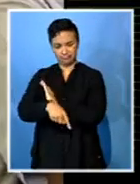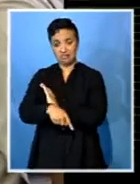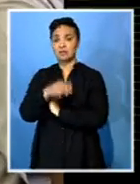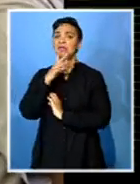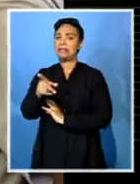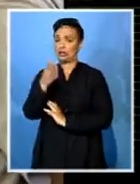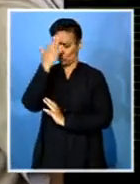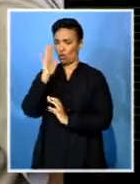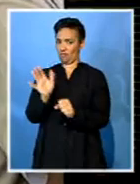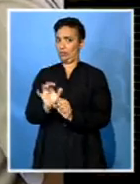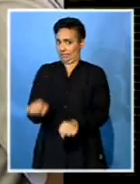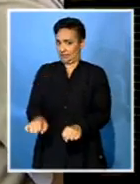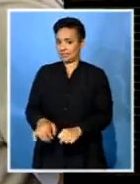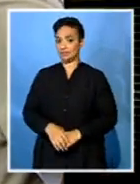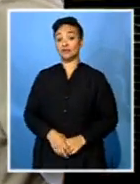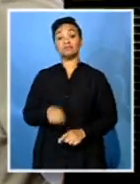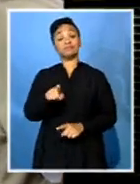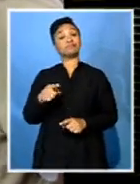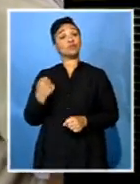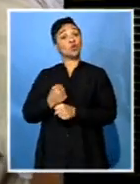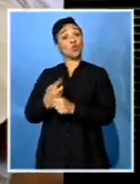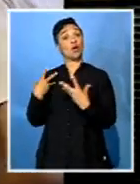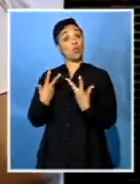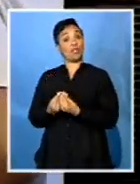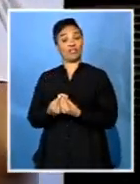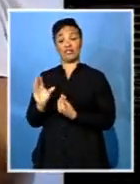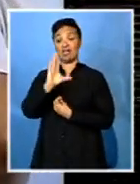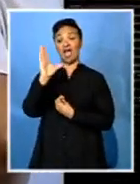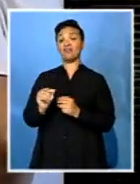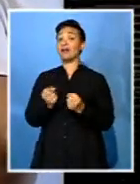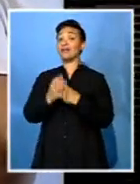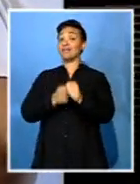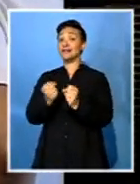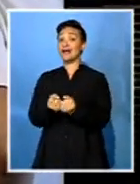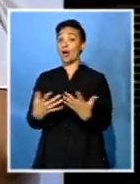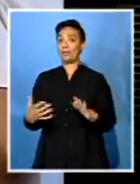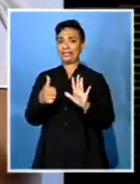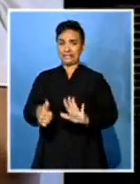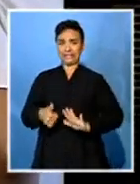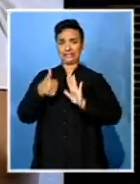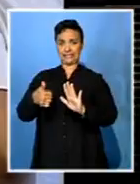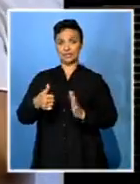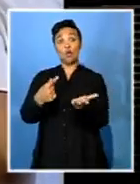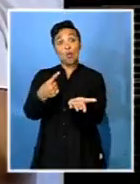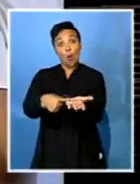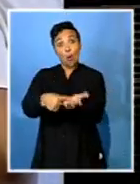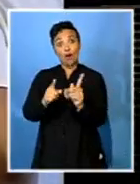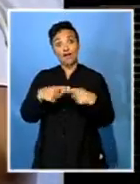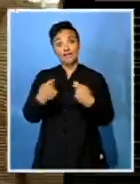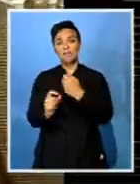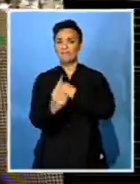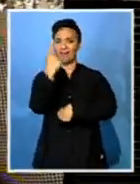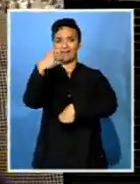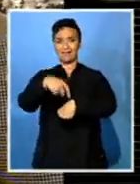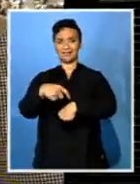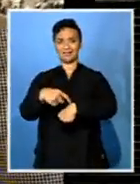value. Sredojevic has been working on the African continent for 16 years. He led Uganda to their first Africa Cup